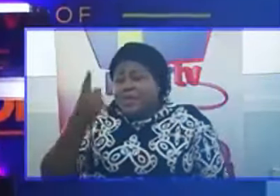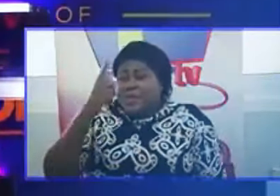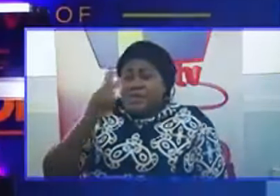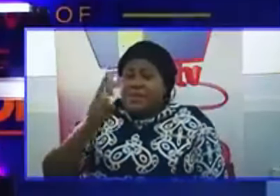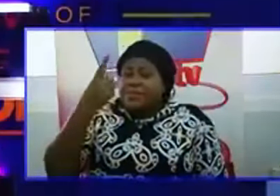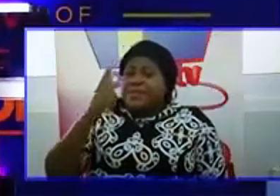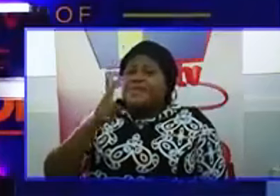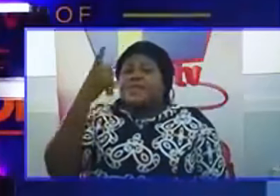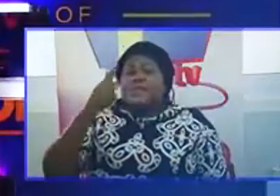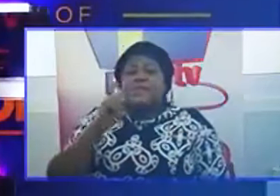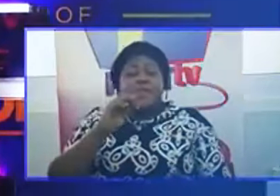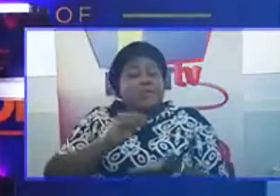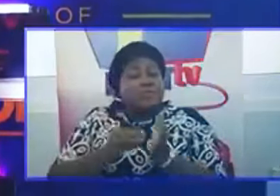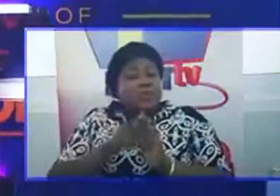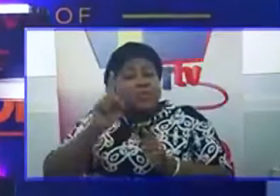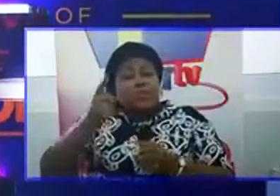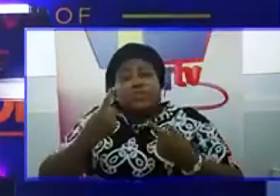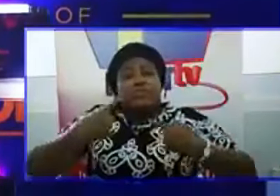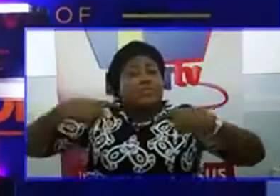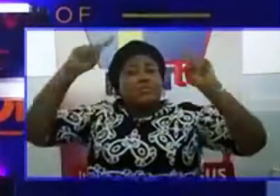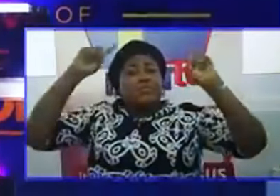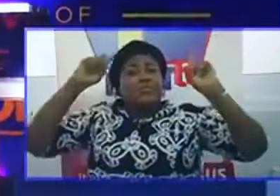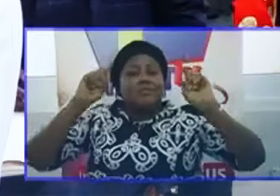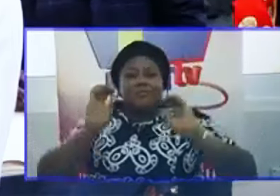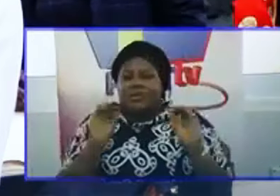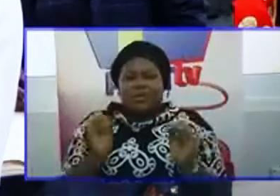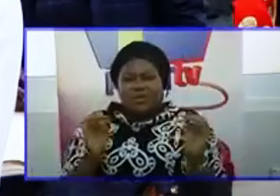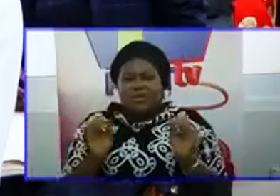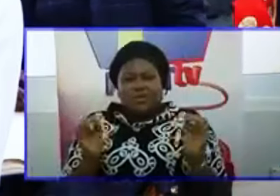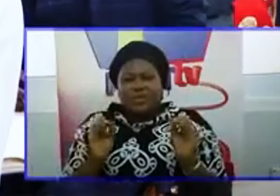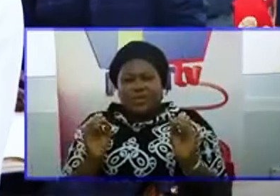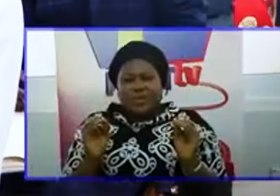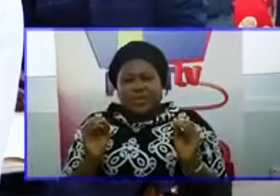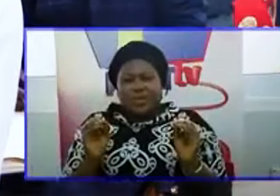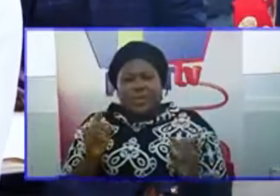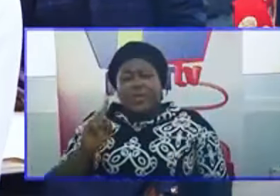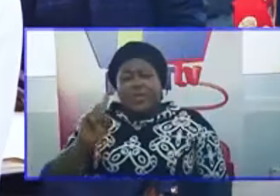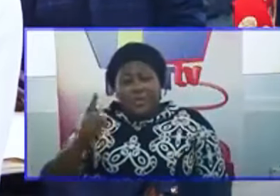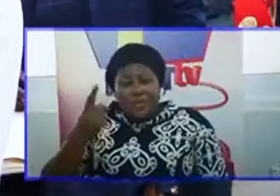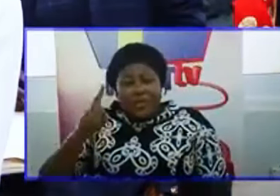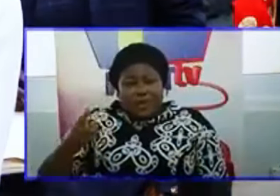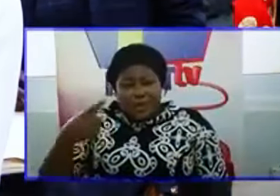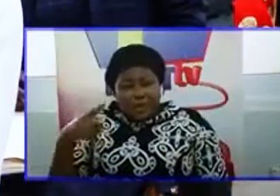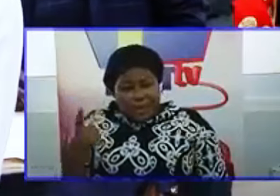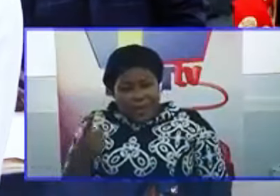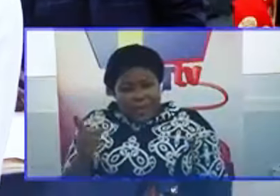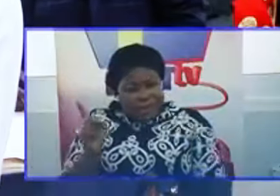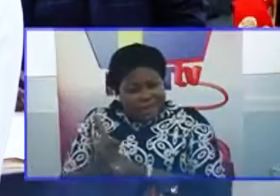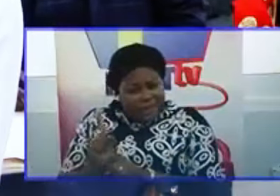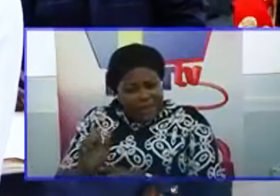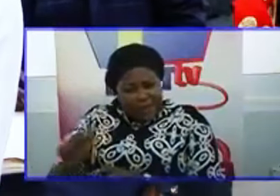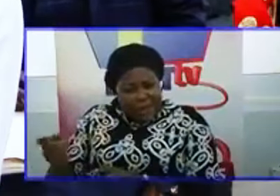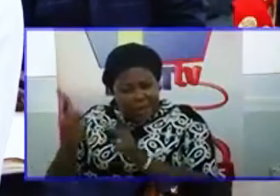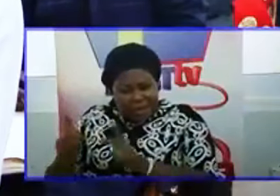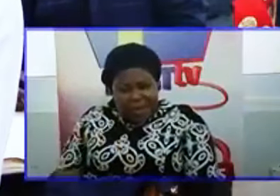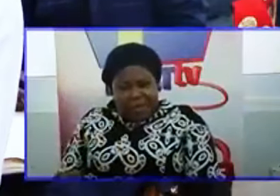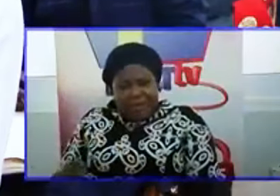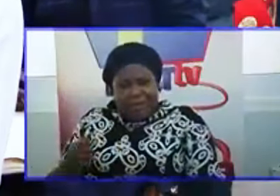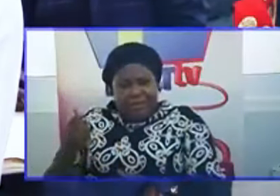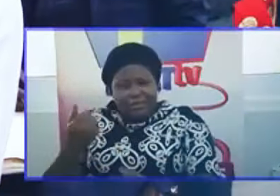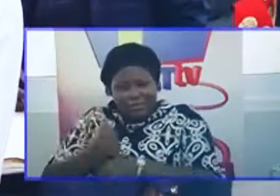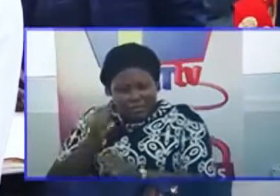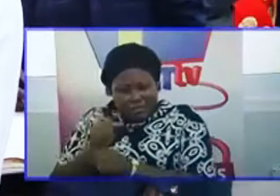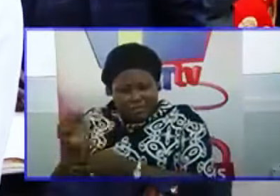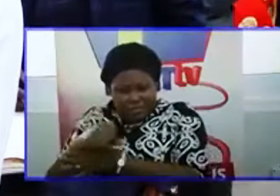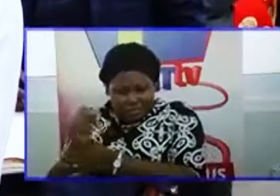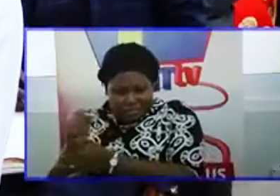school. No. Because when you're a first-class student, there should be a kinky seller, somebody who can make that for you to eat.